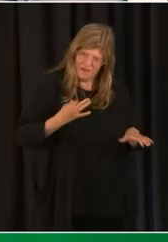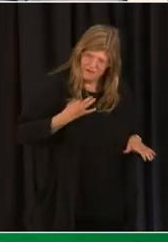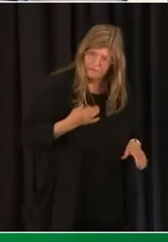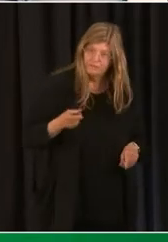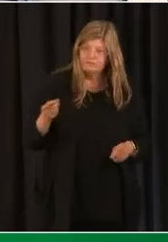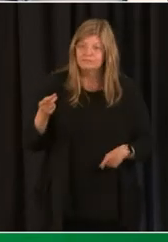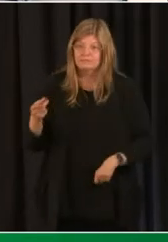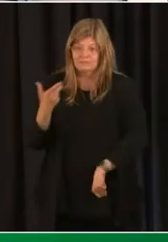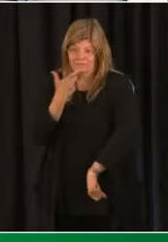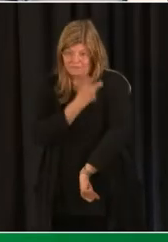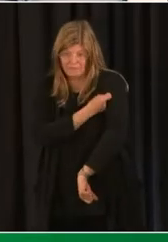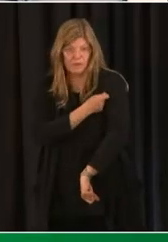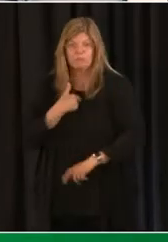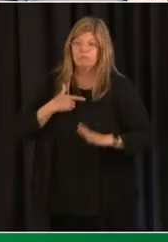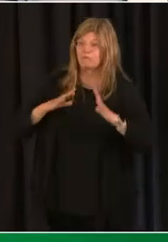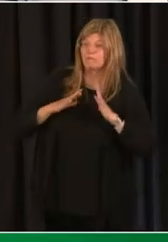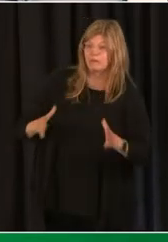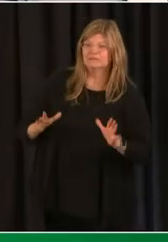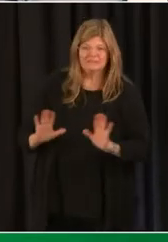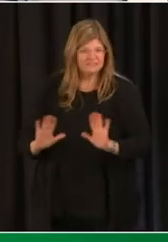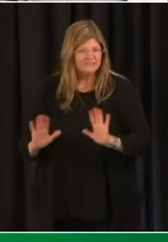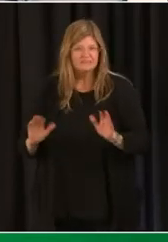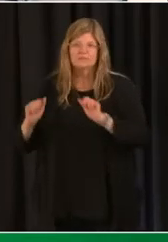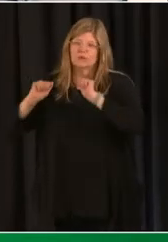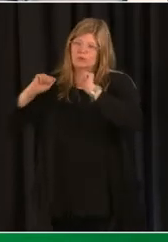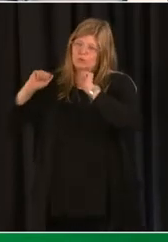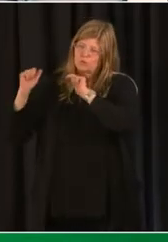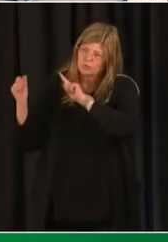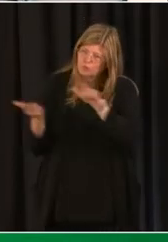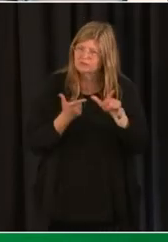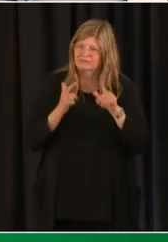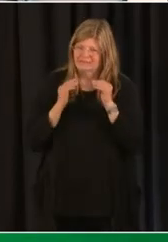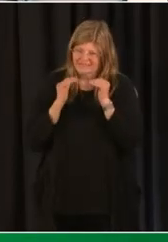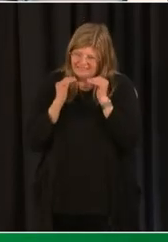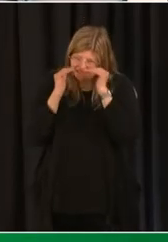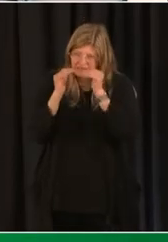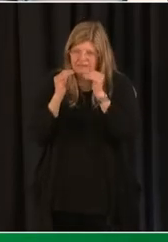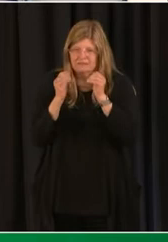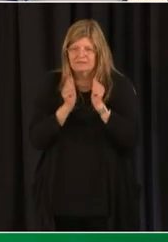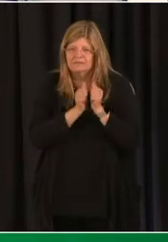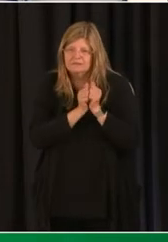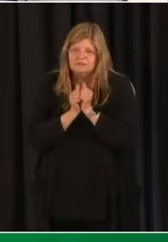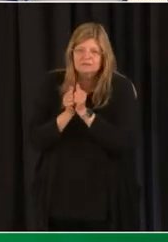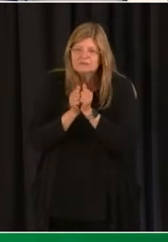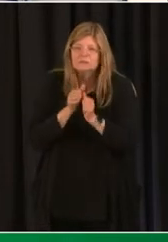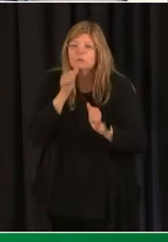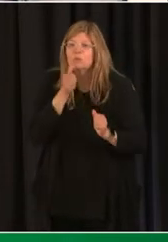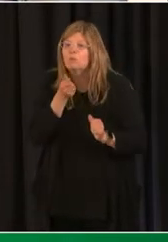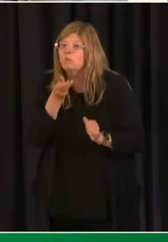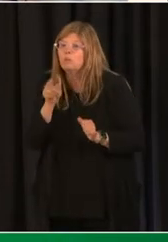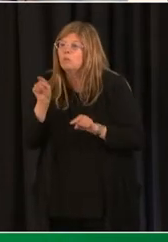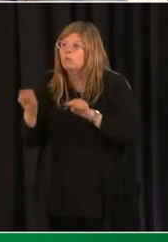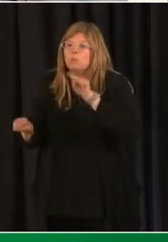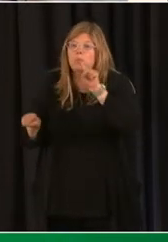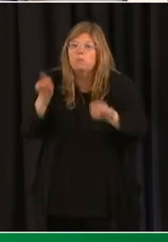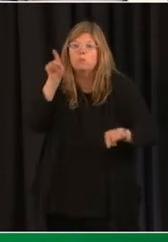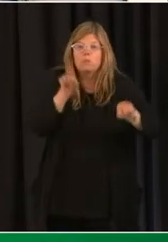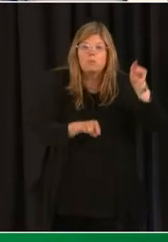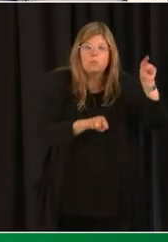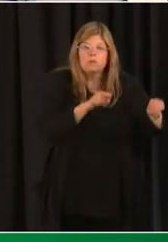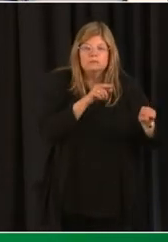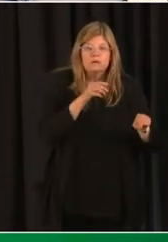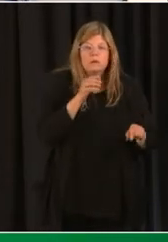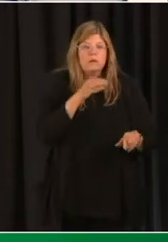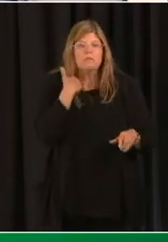take advantage of it unless we remind them again and again and again. And so it's very important that you do